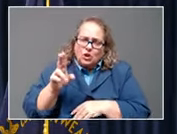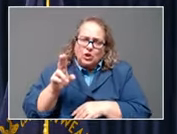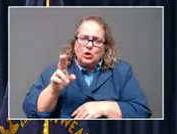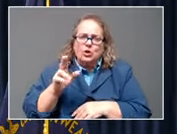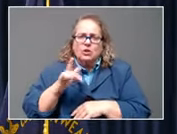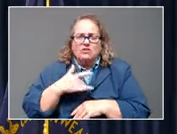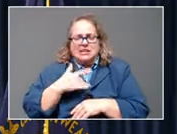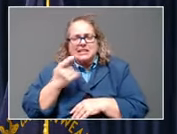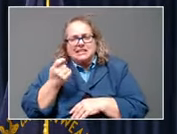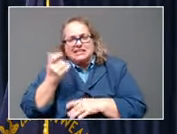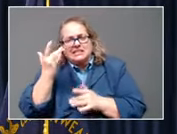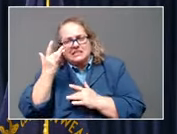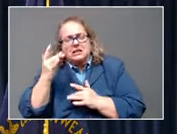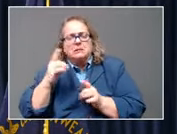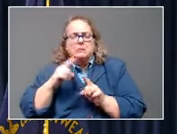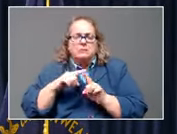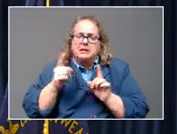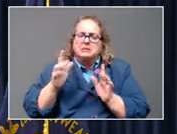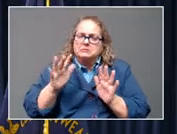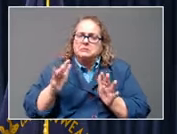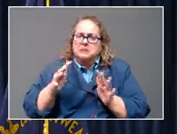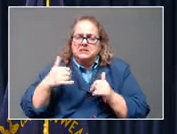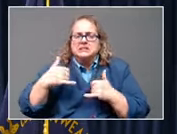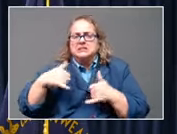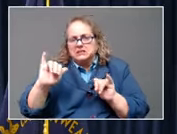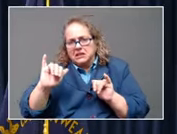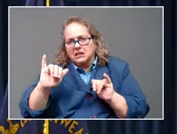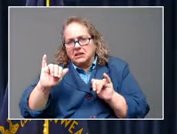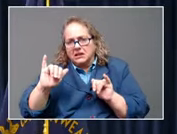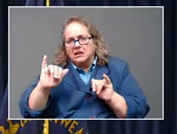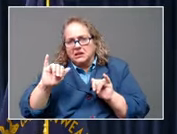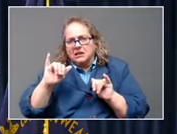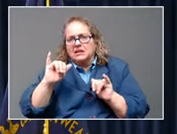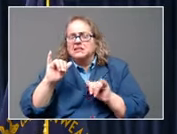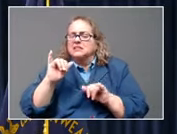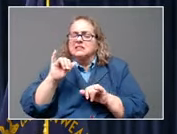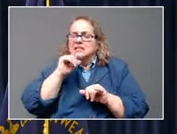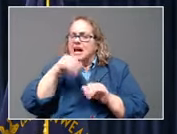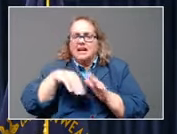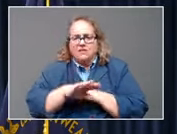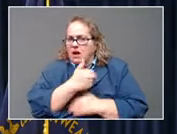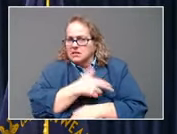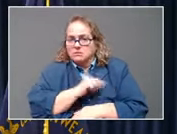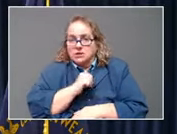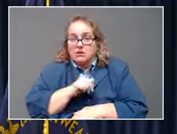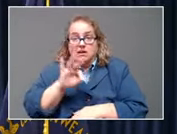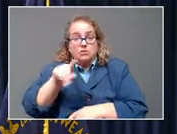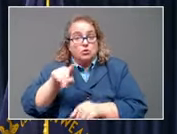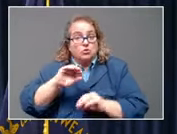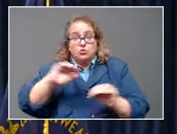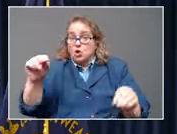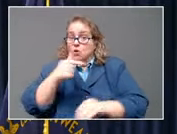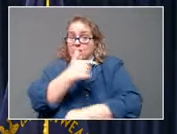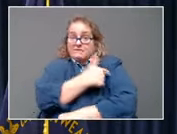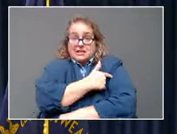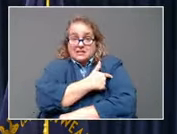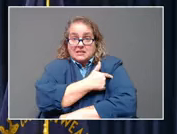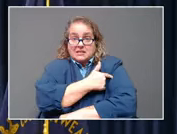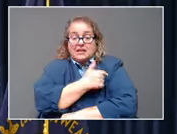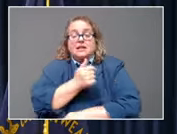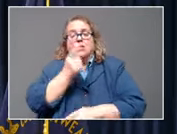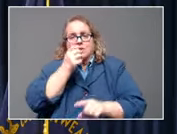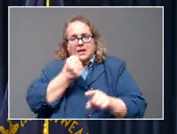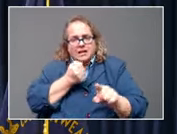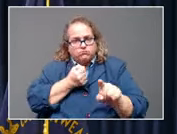all, most of those folks are able to stay out of the hospital. If you are unvaccinated, it hits you like a Mack